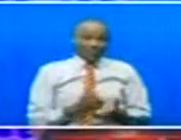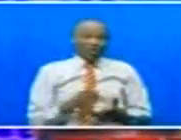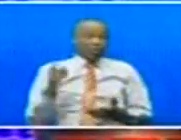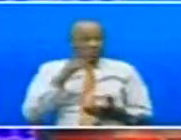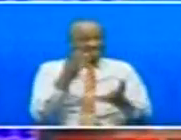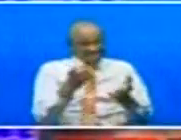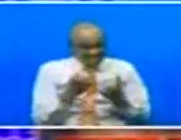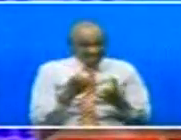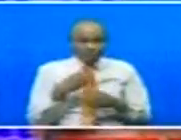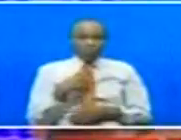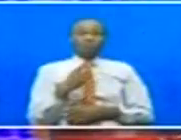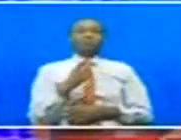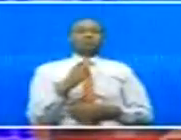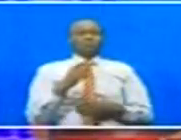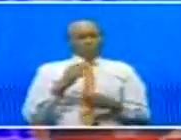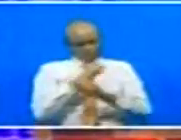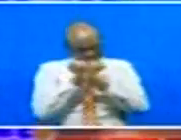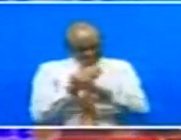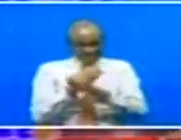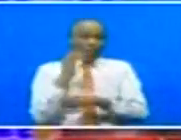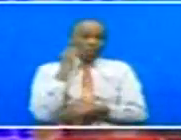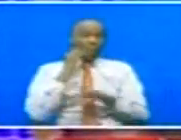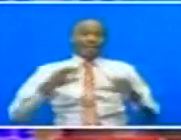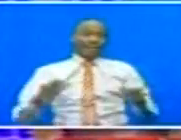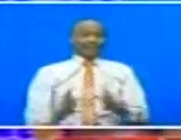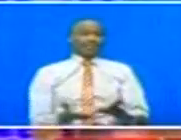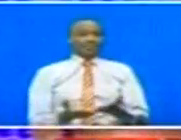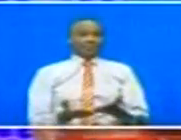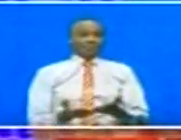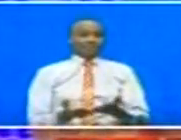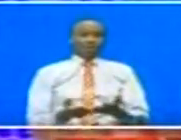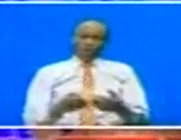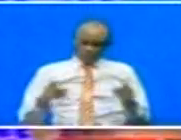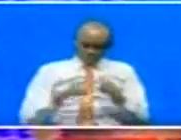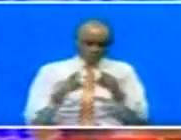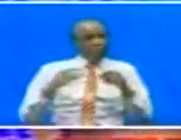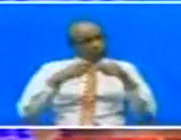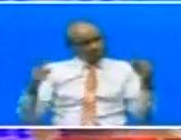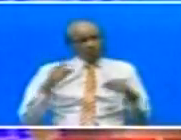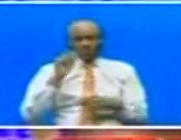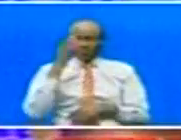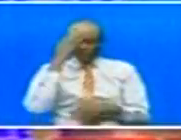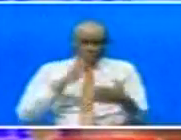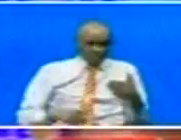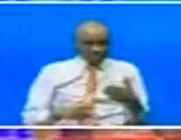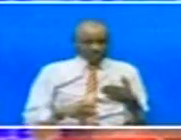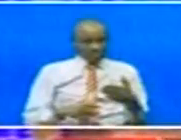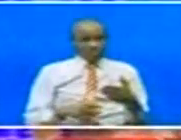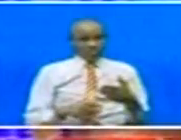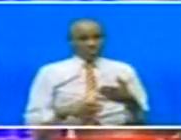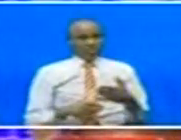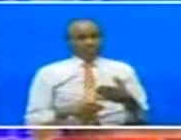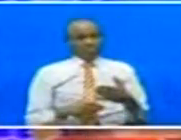need to safeguard our homeland. And everybody, opposition included, needs to realize there is